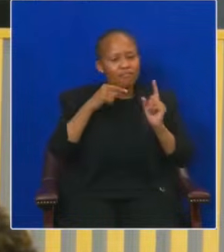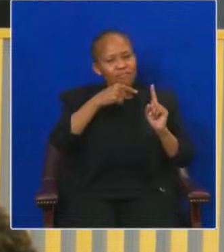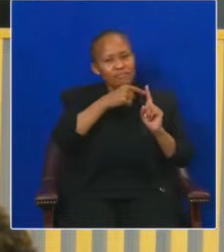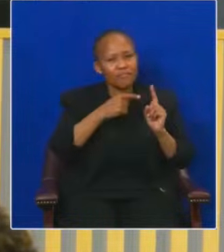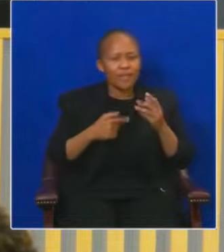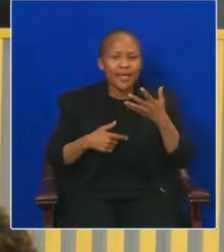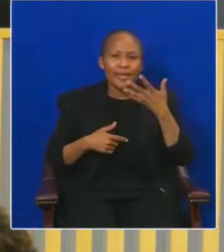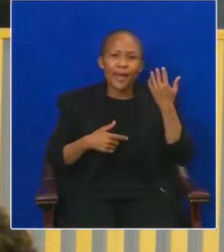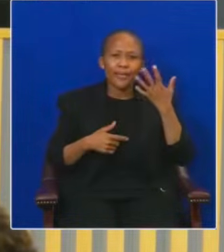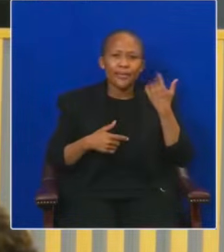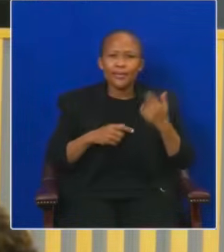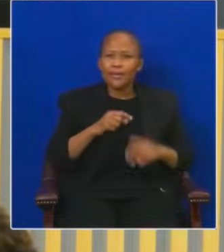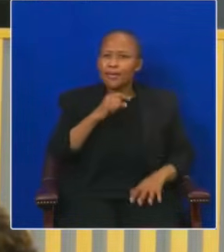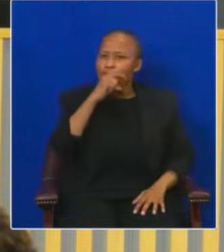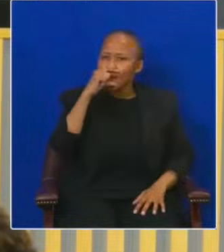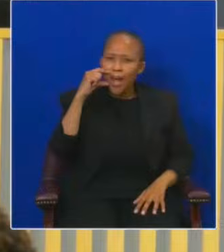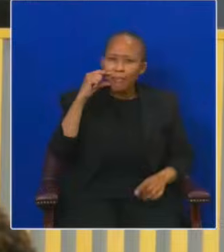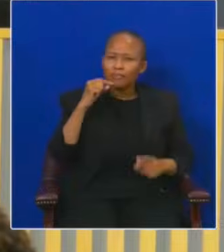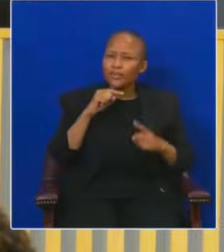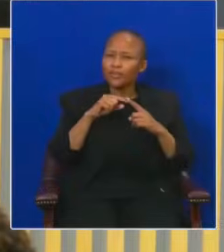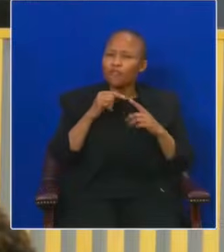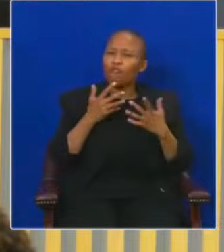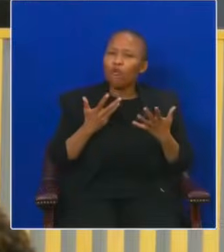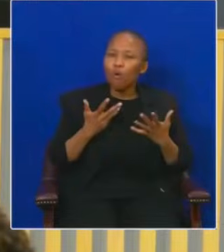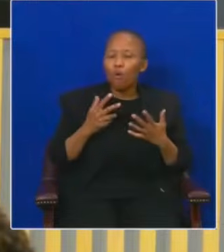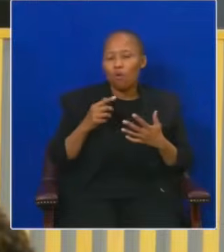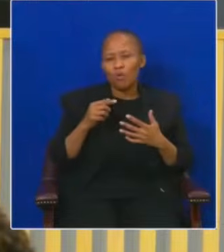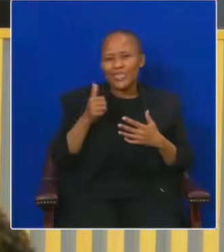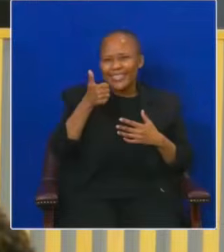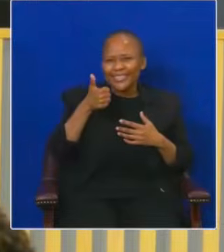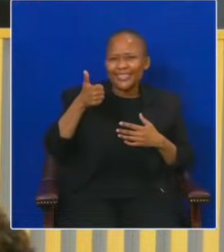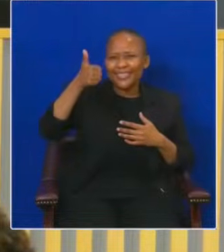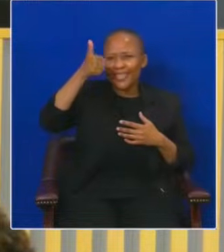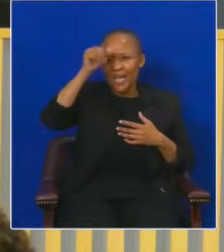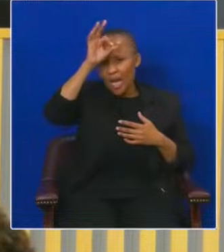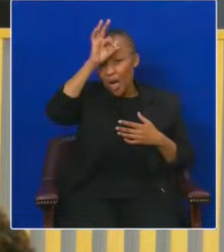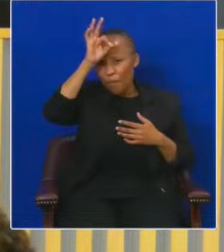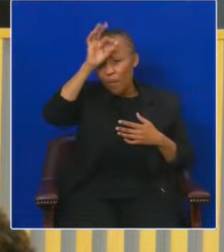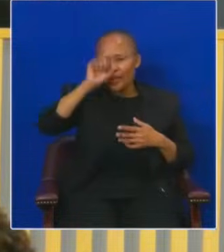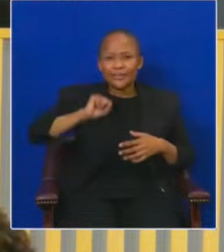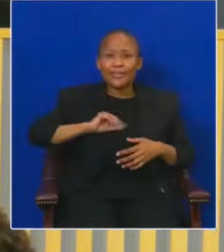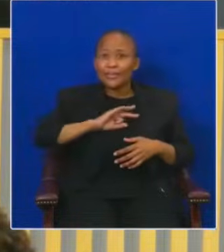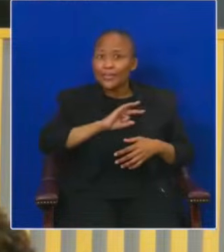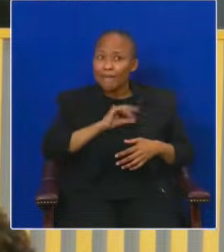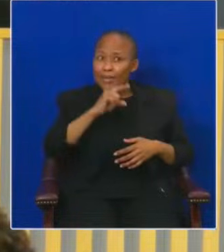the senior police officials, and why was he giving us